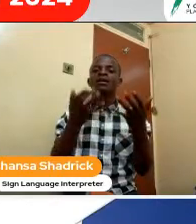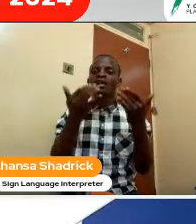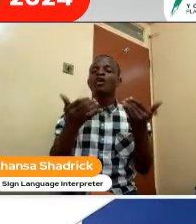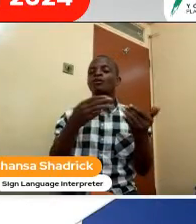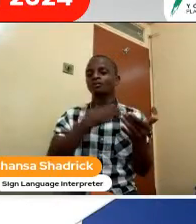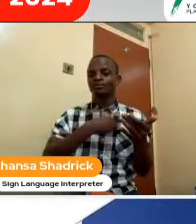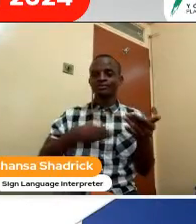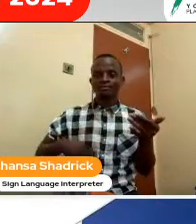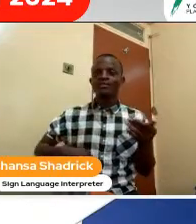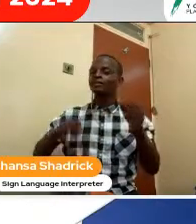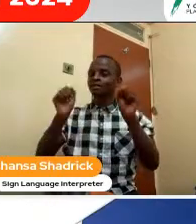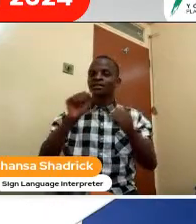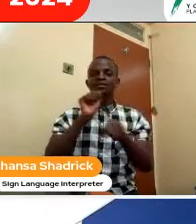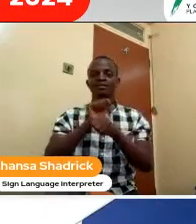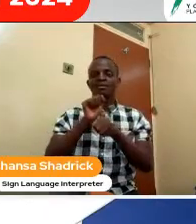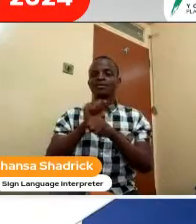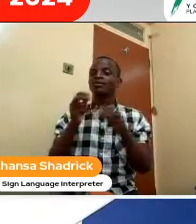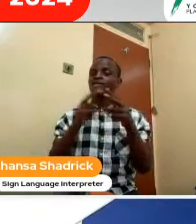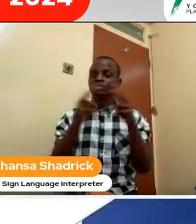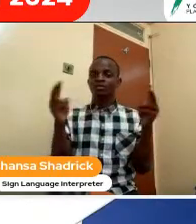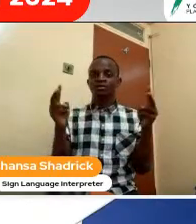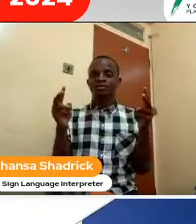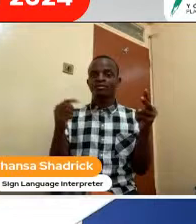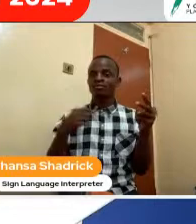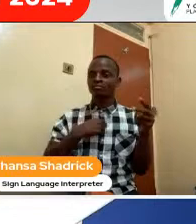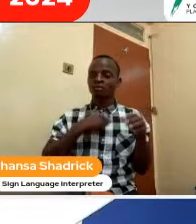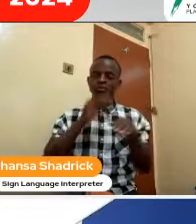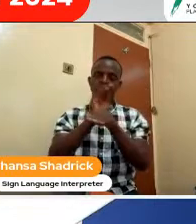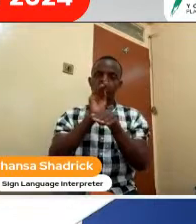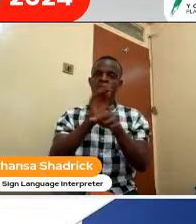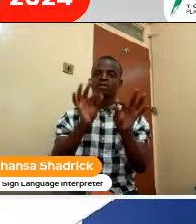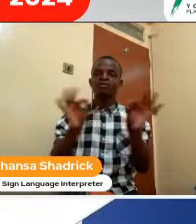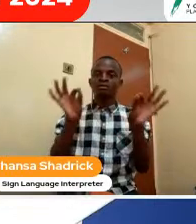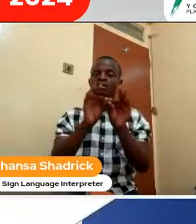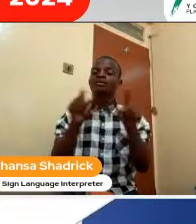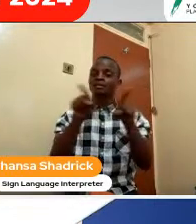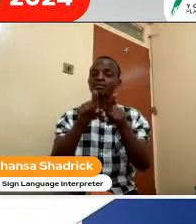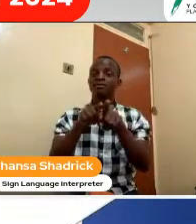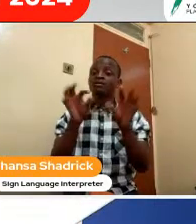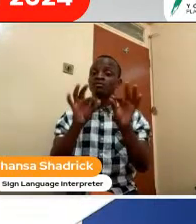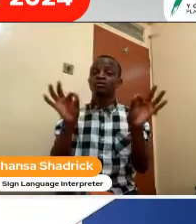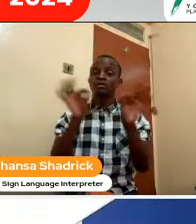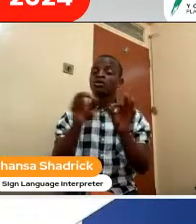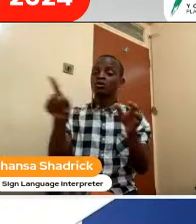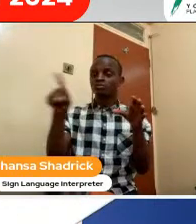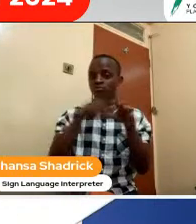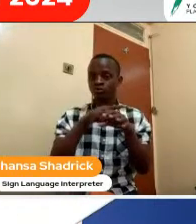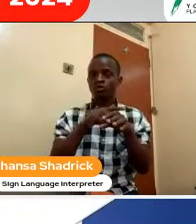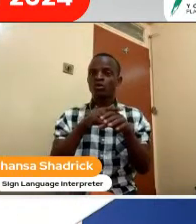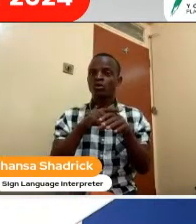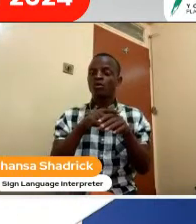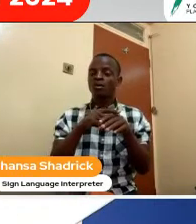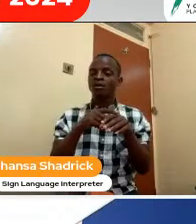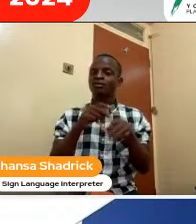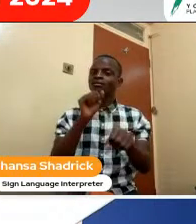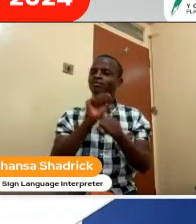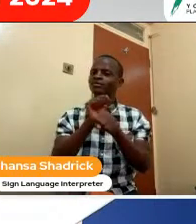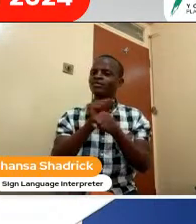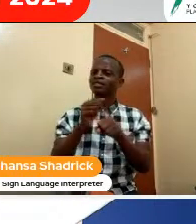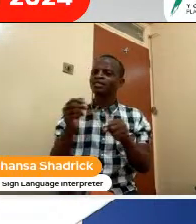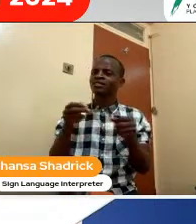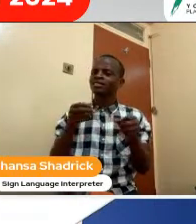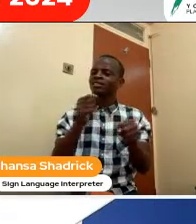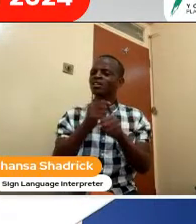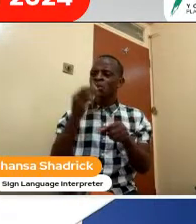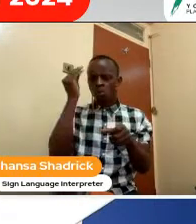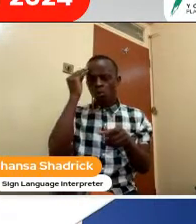so forth. Yeah, so I think that is important, but also it's important for you to participate in the Health Hero, because the more we recognize the